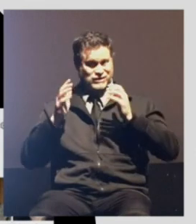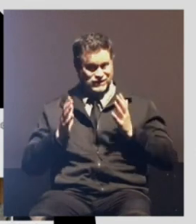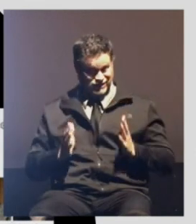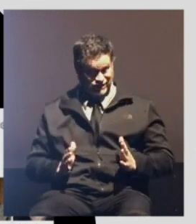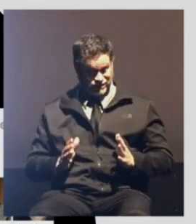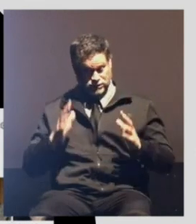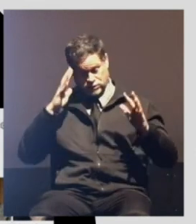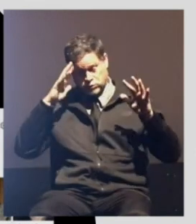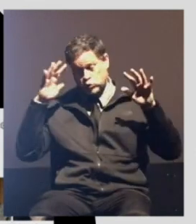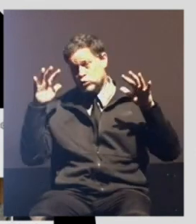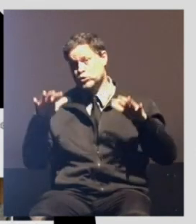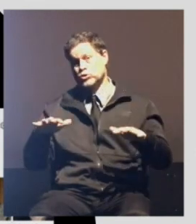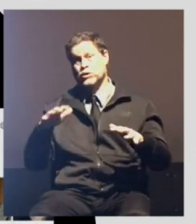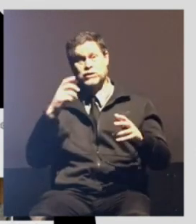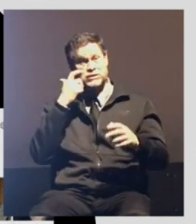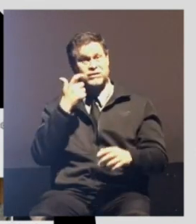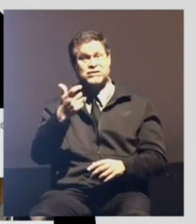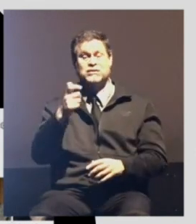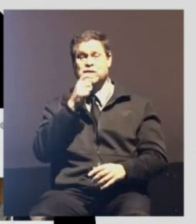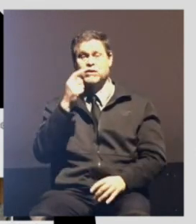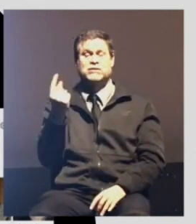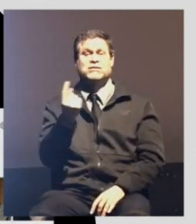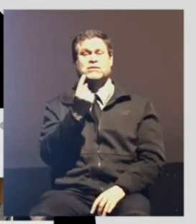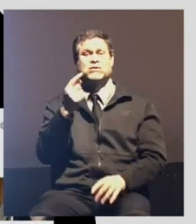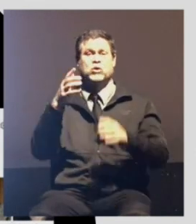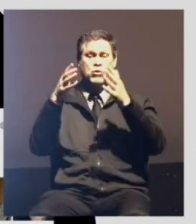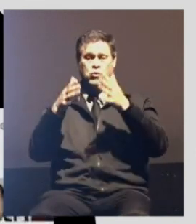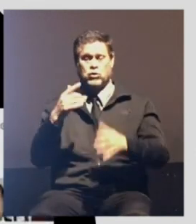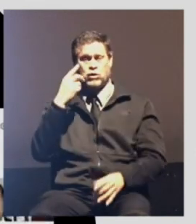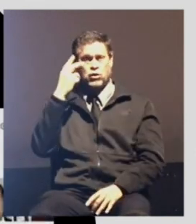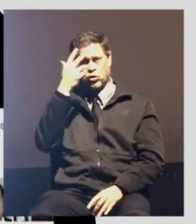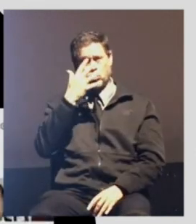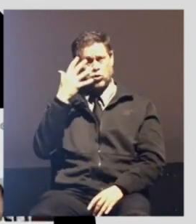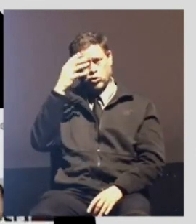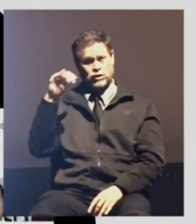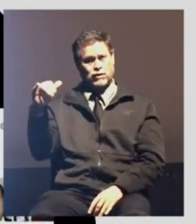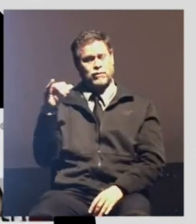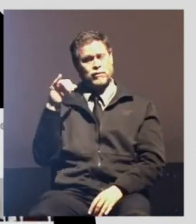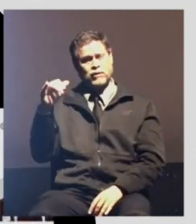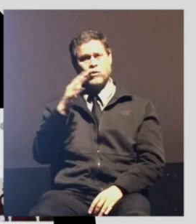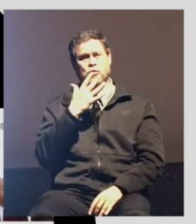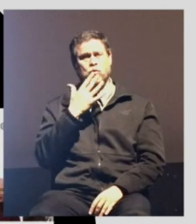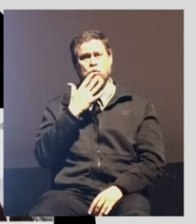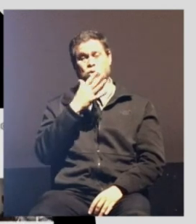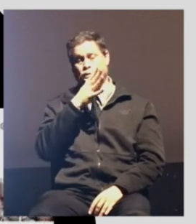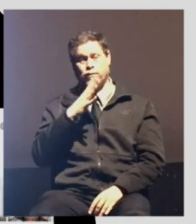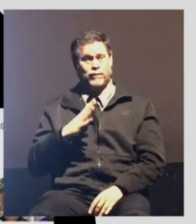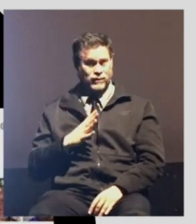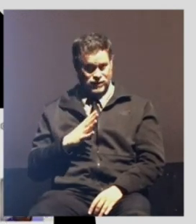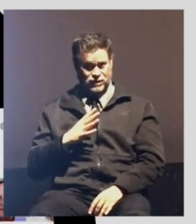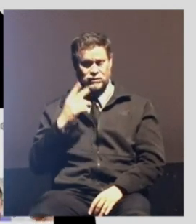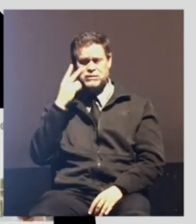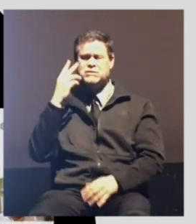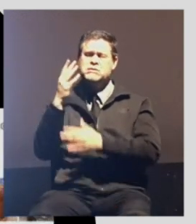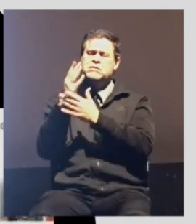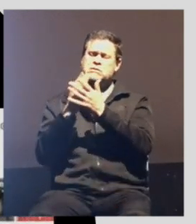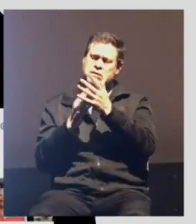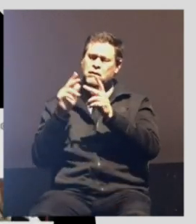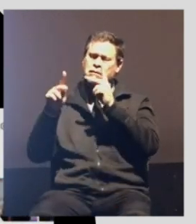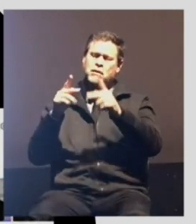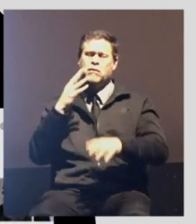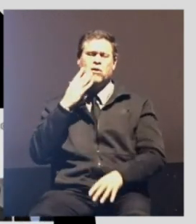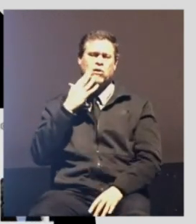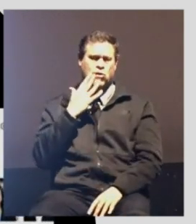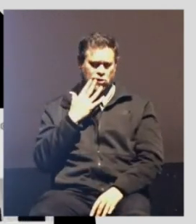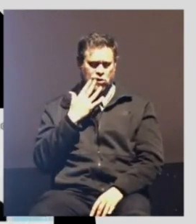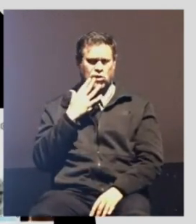I was shocked to see not a single person that looked like me. As a woman of color, I was expecting to see some people of color